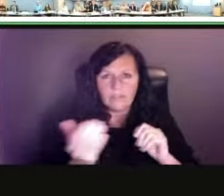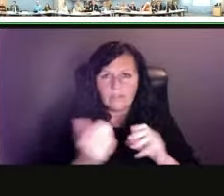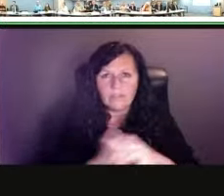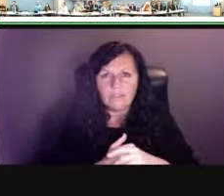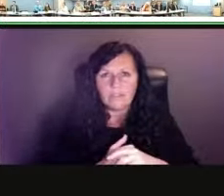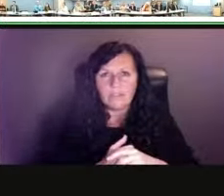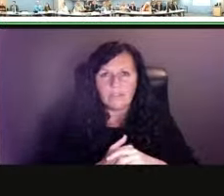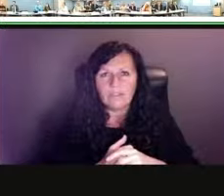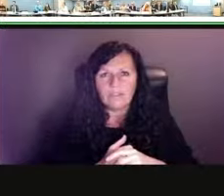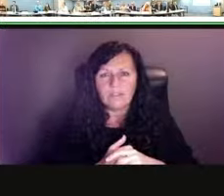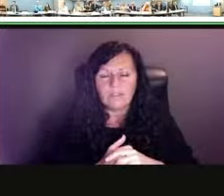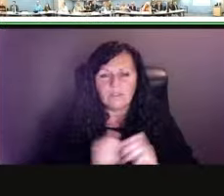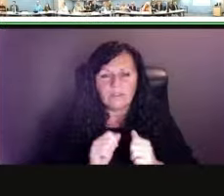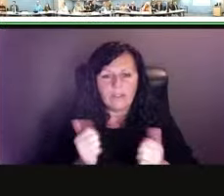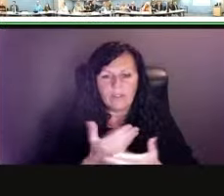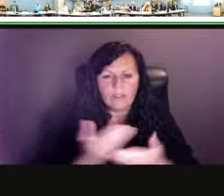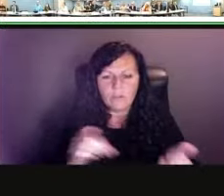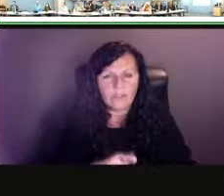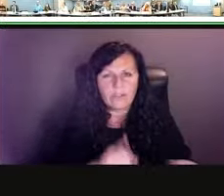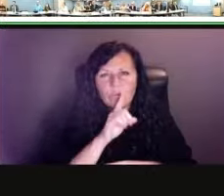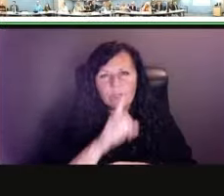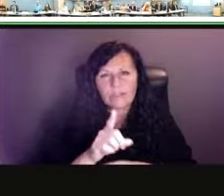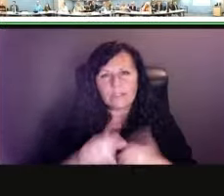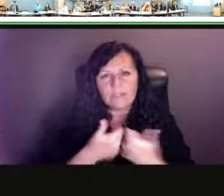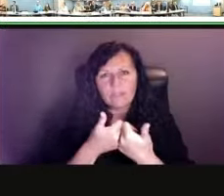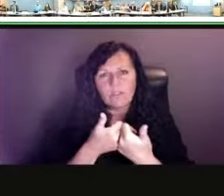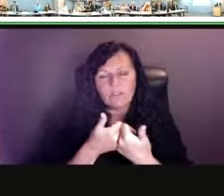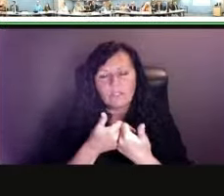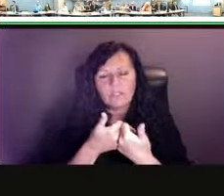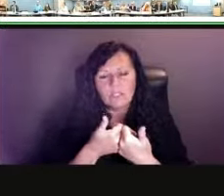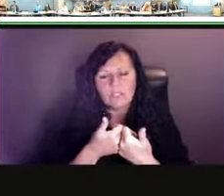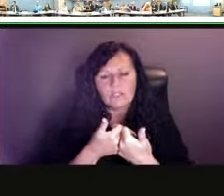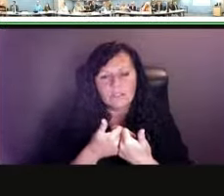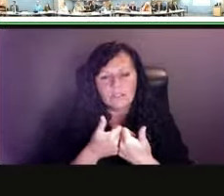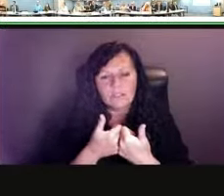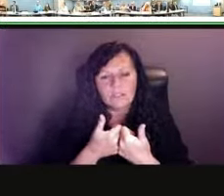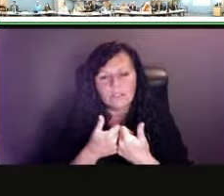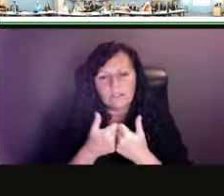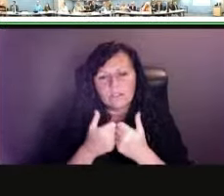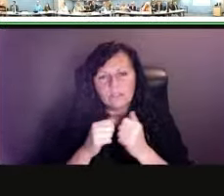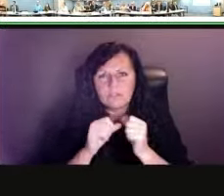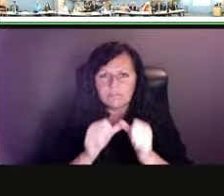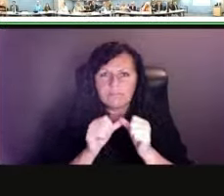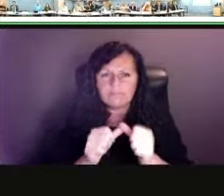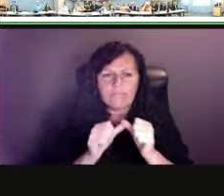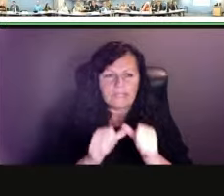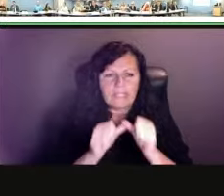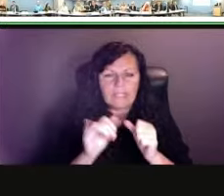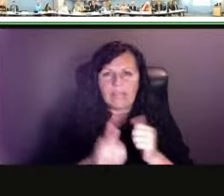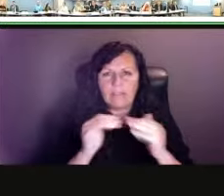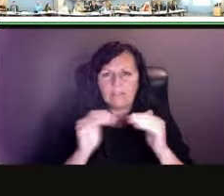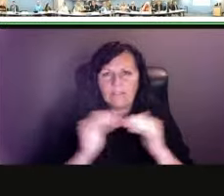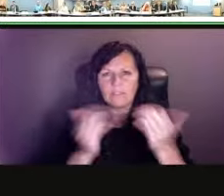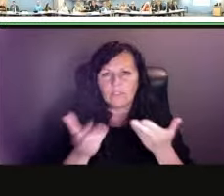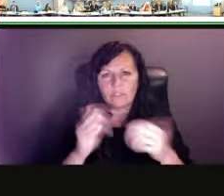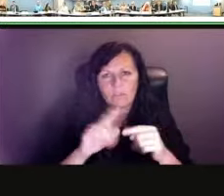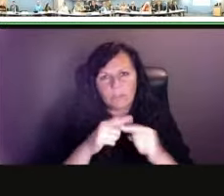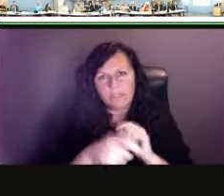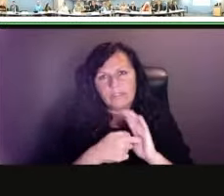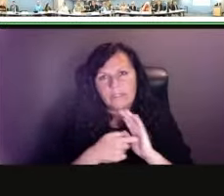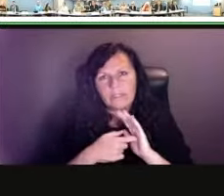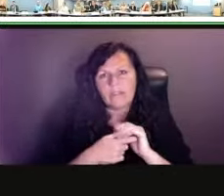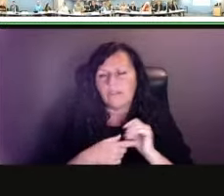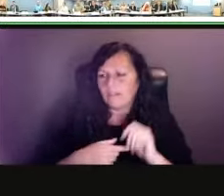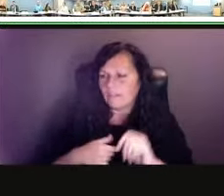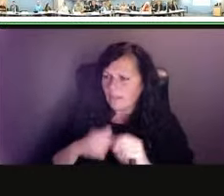with all the things that are going on. So it's really difficult to keep that level of service where we need it. I'm hoping that maybe council could get